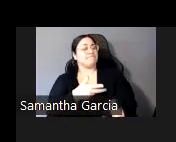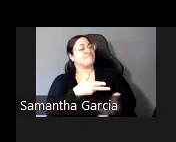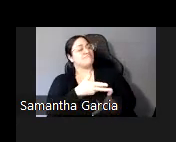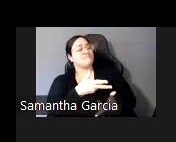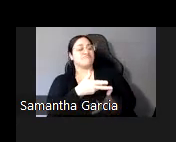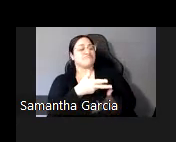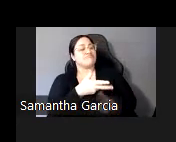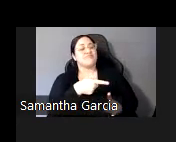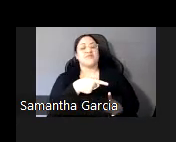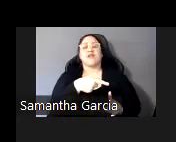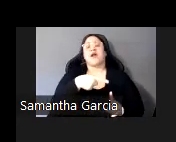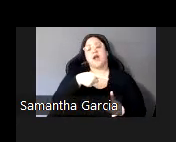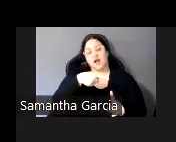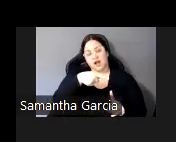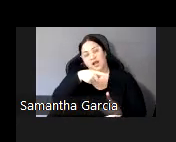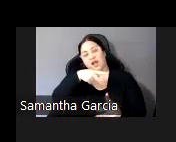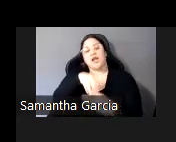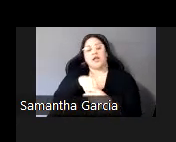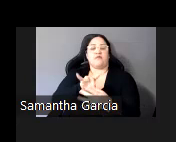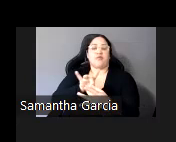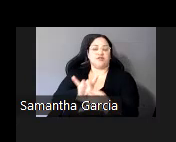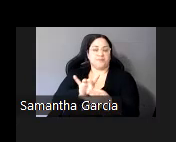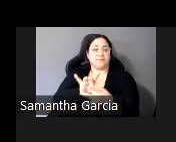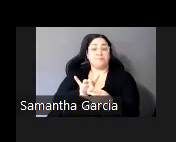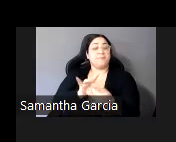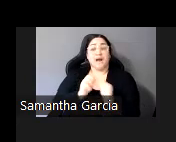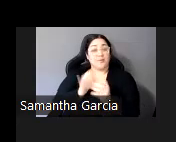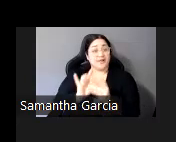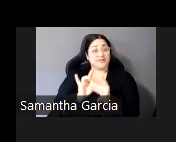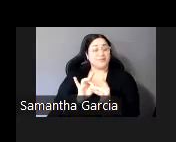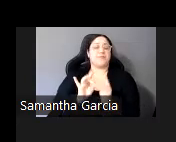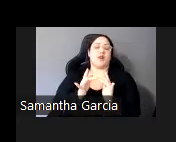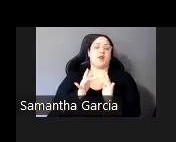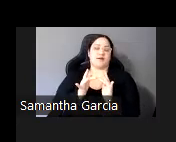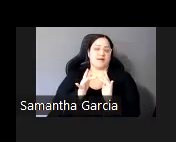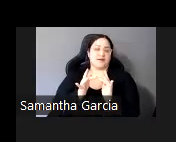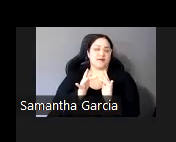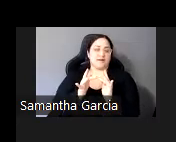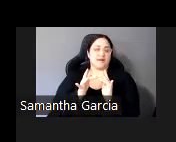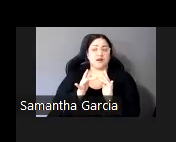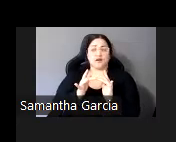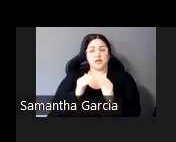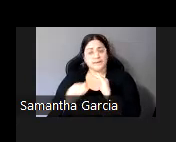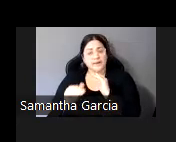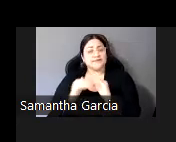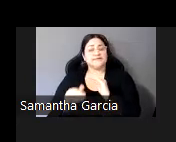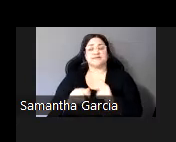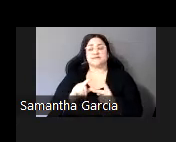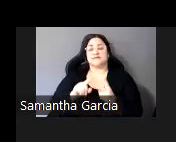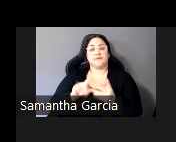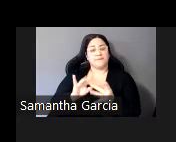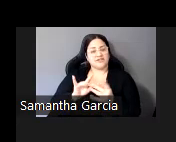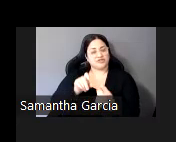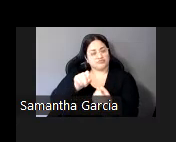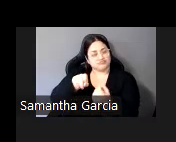relationships, and they're wanting to gain your trust and affection. This is often occurring through email messages, fake profiles on social media,